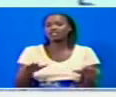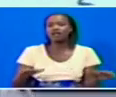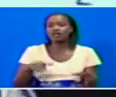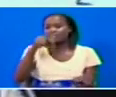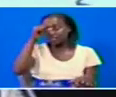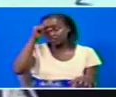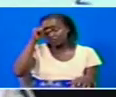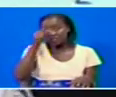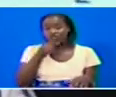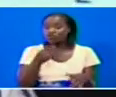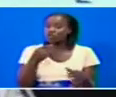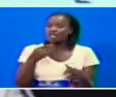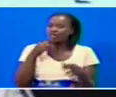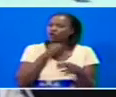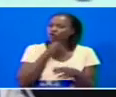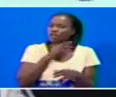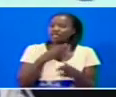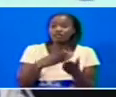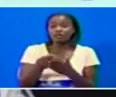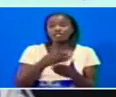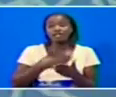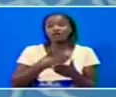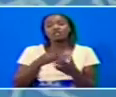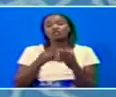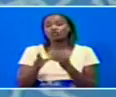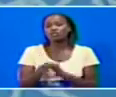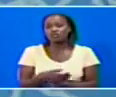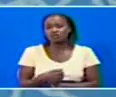habari ya pesa zetu zimeibiwa.